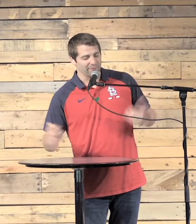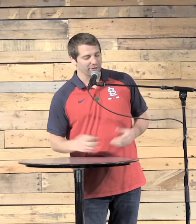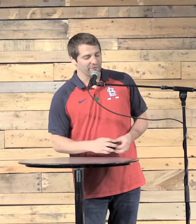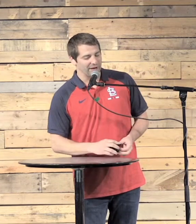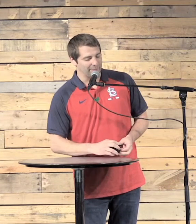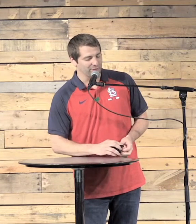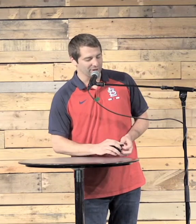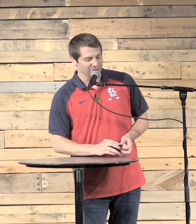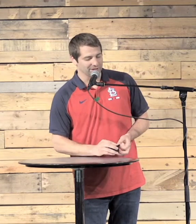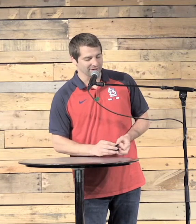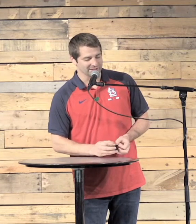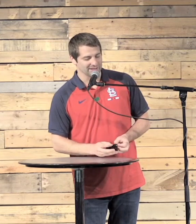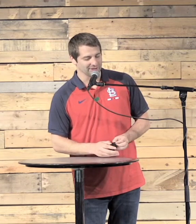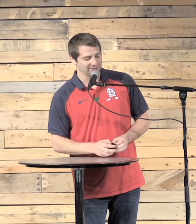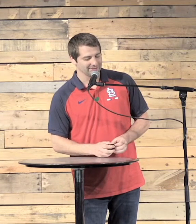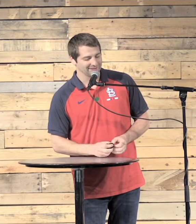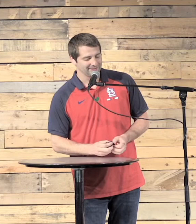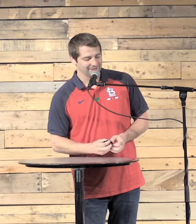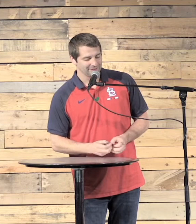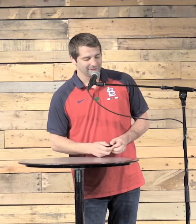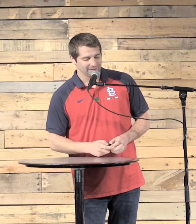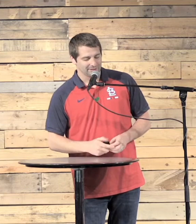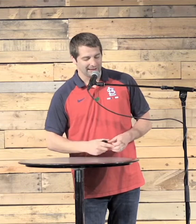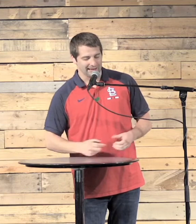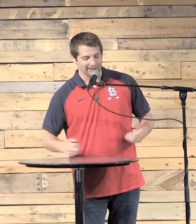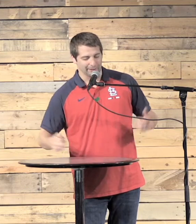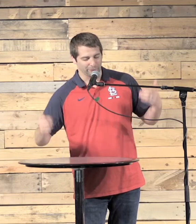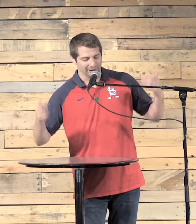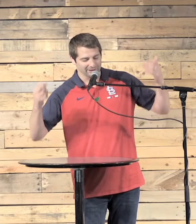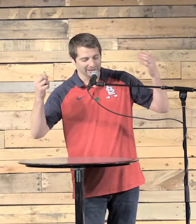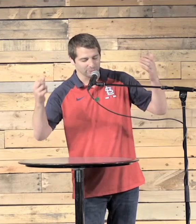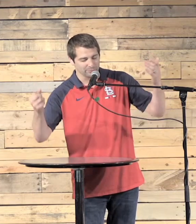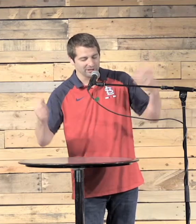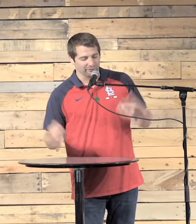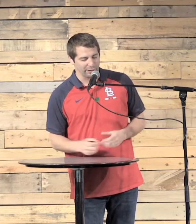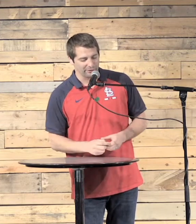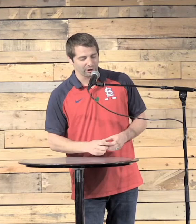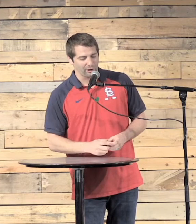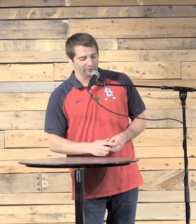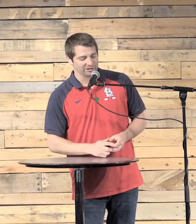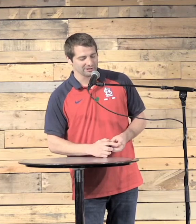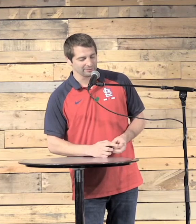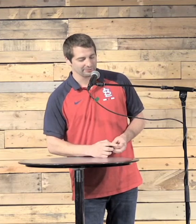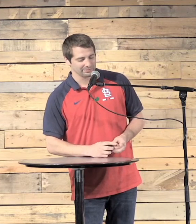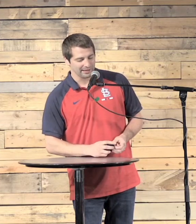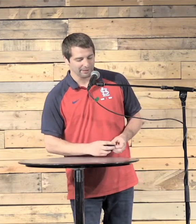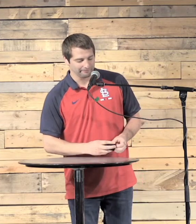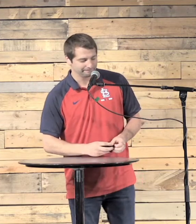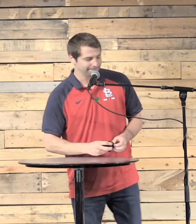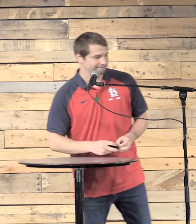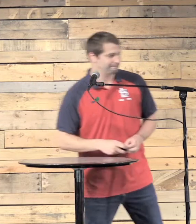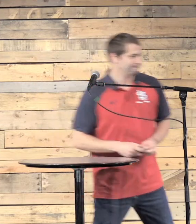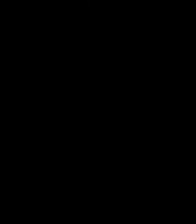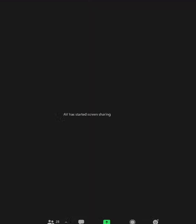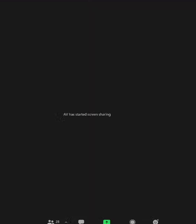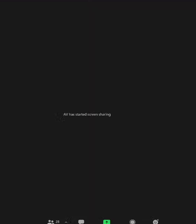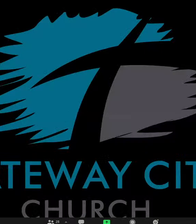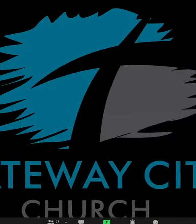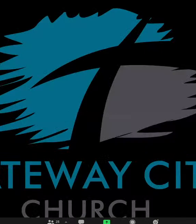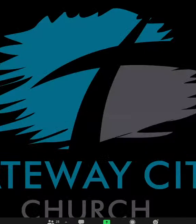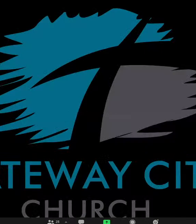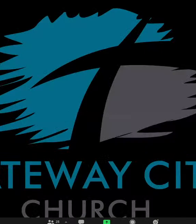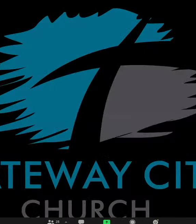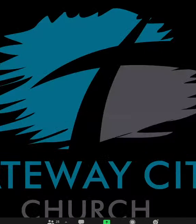we are grateful for the family you've also given us here. And I pray that this will be a fragrant offering to you. Amen.